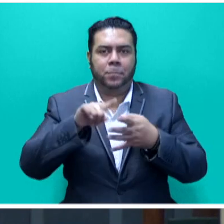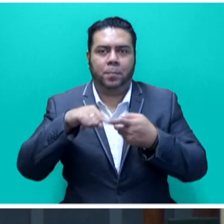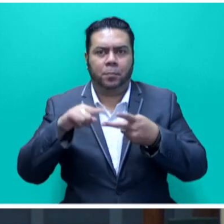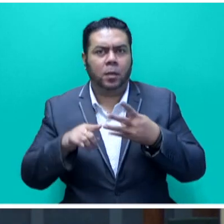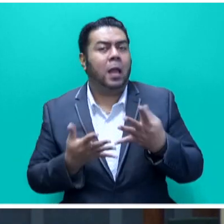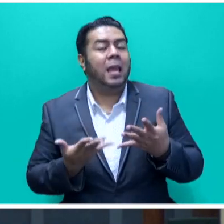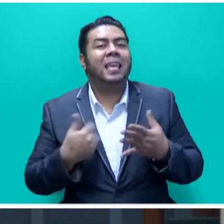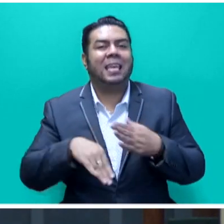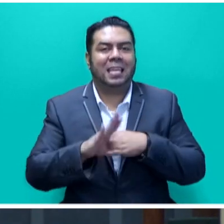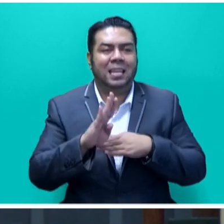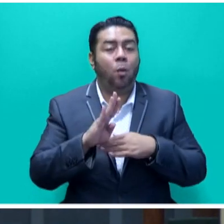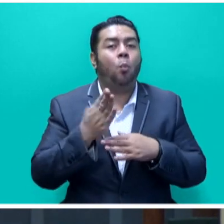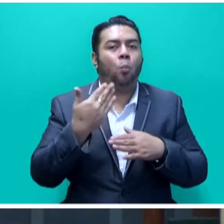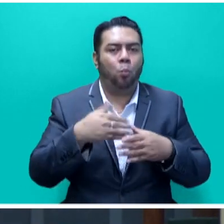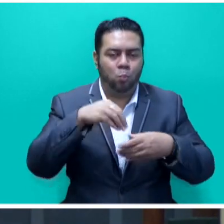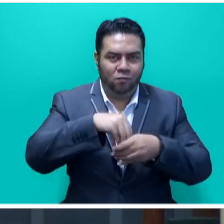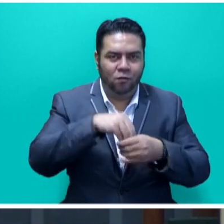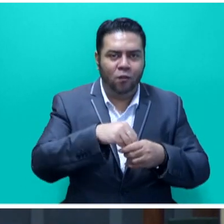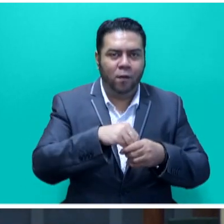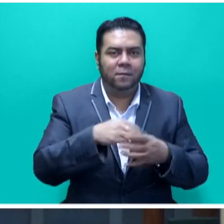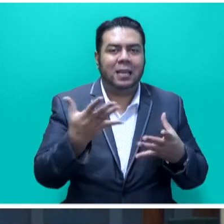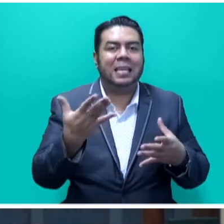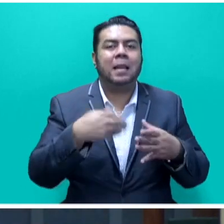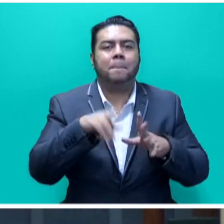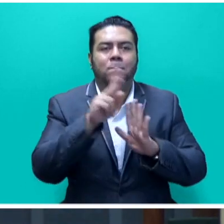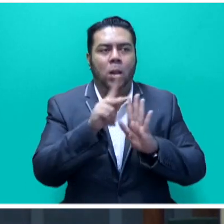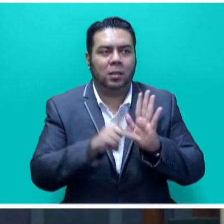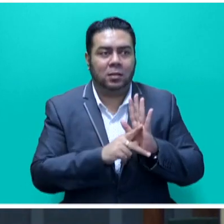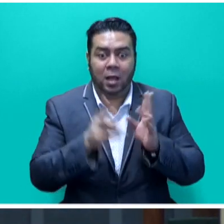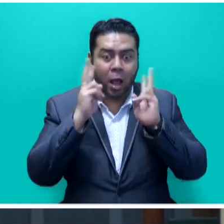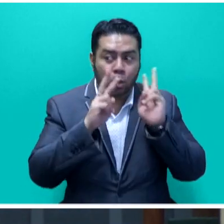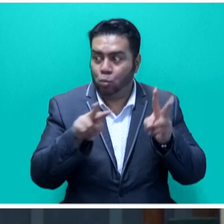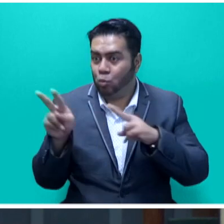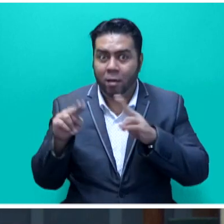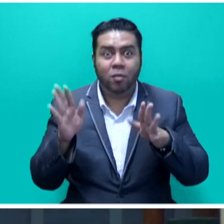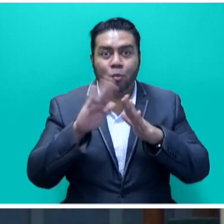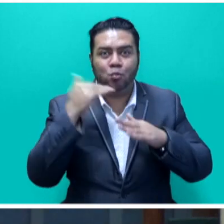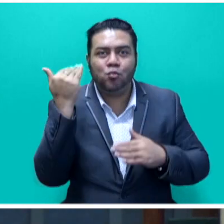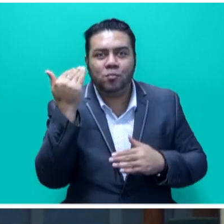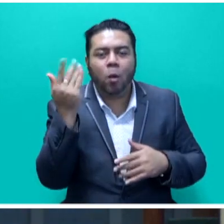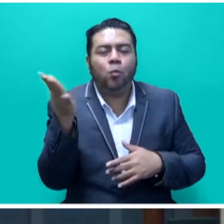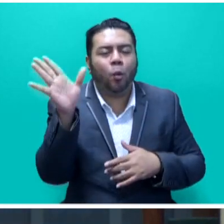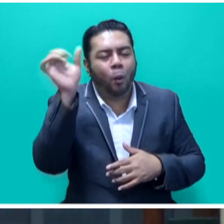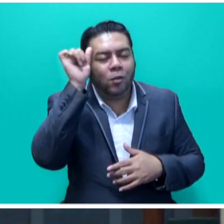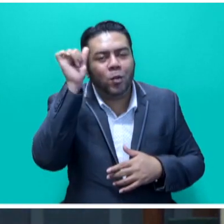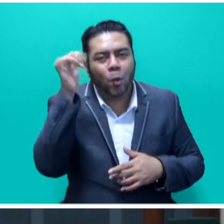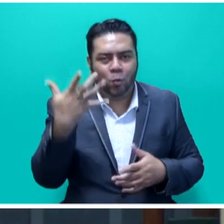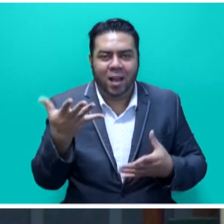intend to go on the path to do so. I say this. Look around this room, Mr. Speaker, we all know that we are